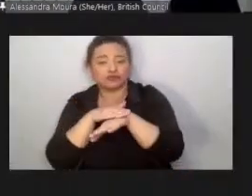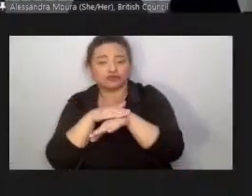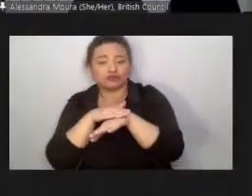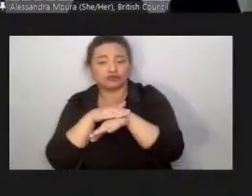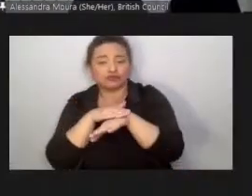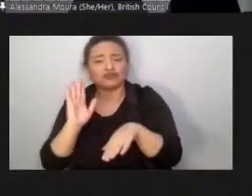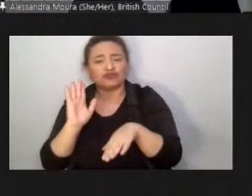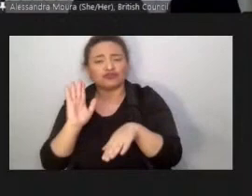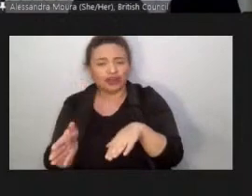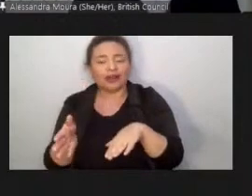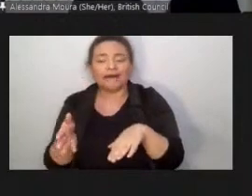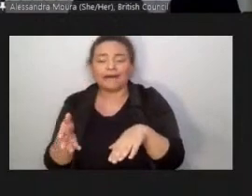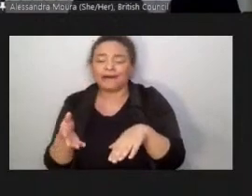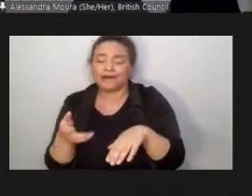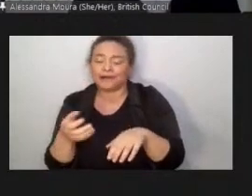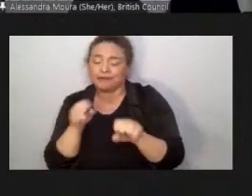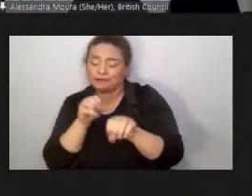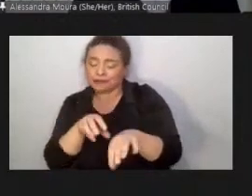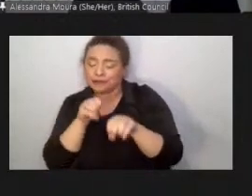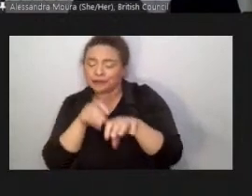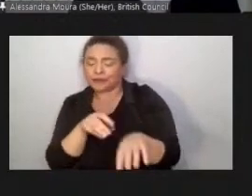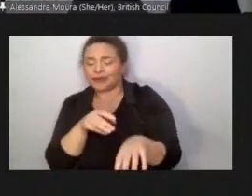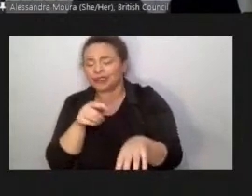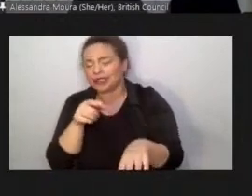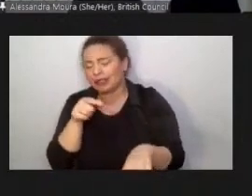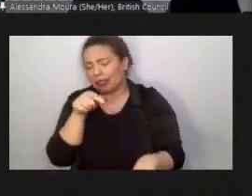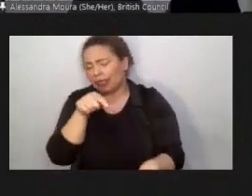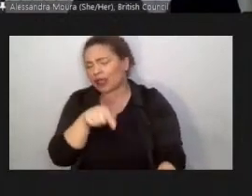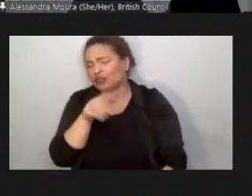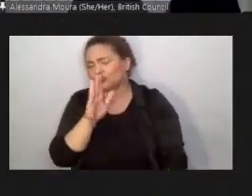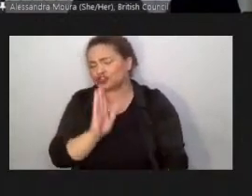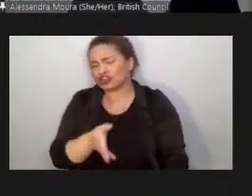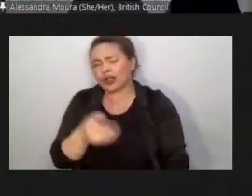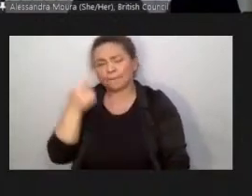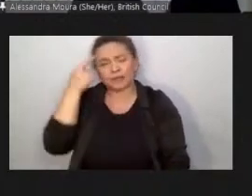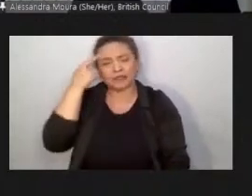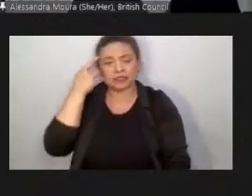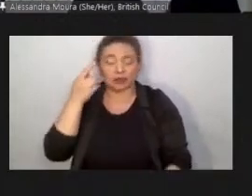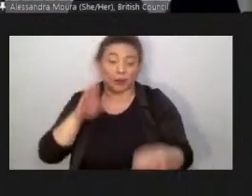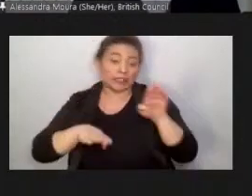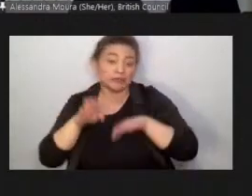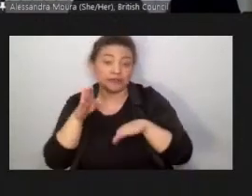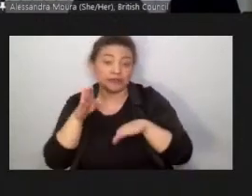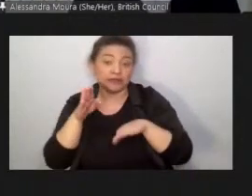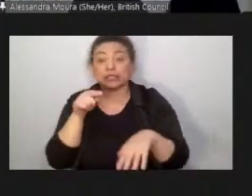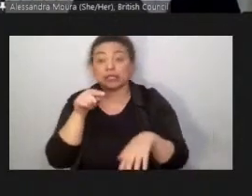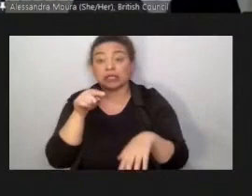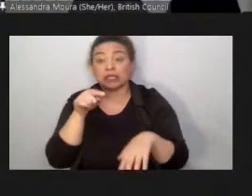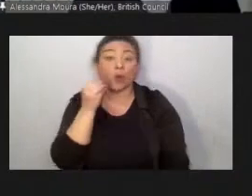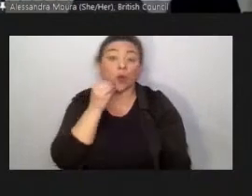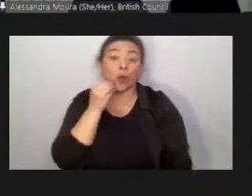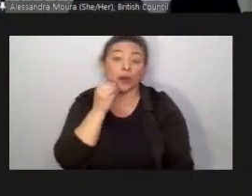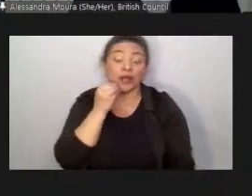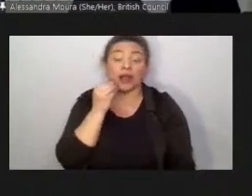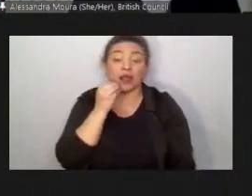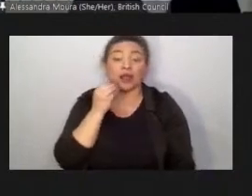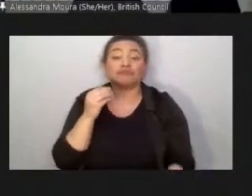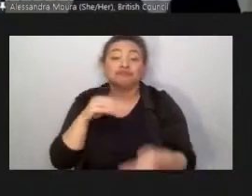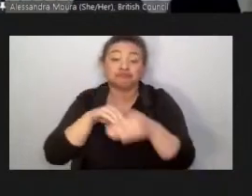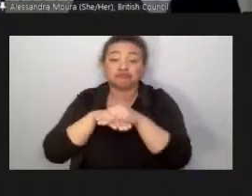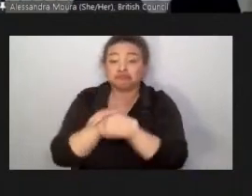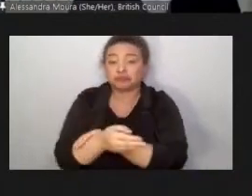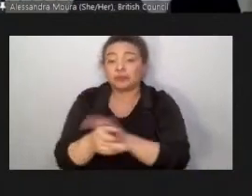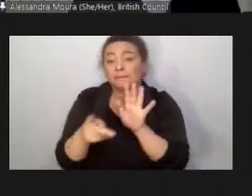online games where they get the opportunity to speak to people in English, but they don't do it because they're nervous. So the teacher could